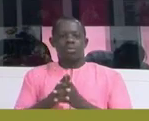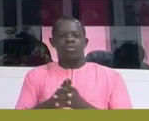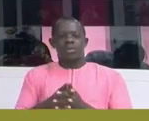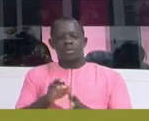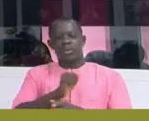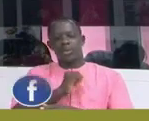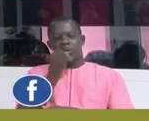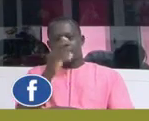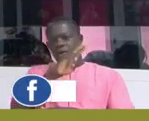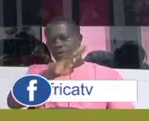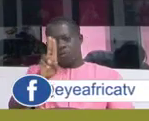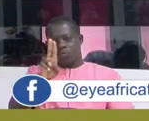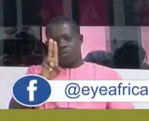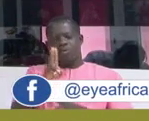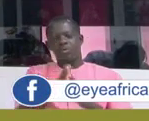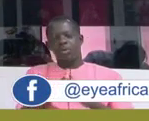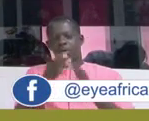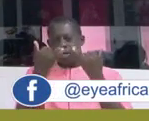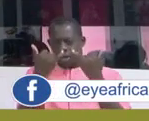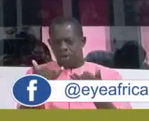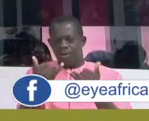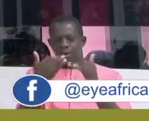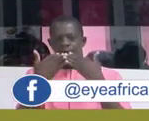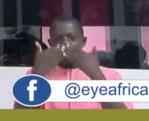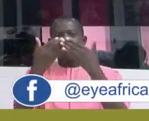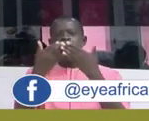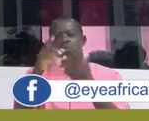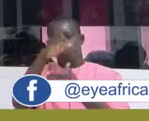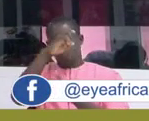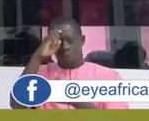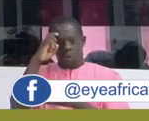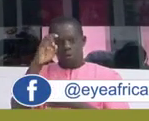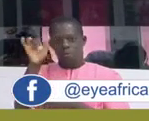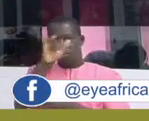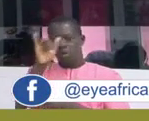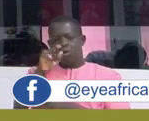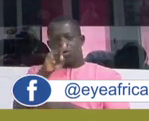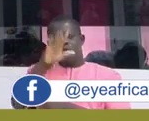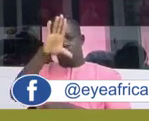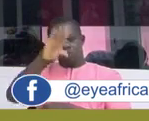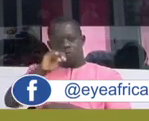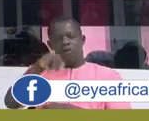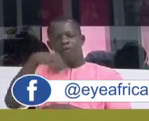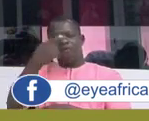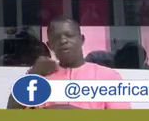Yeah. No. Okay. So tell us the work you are doing doing